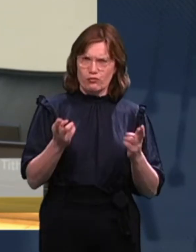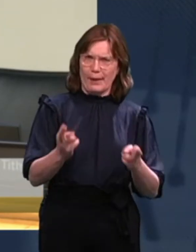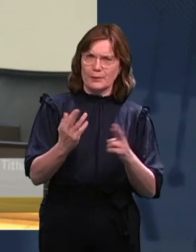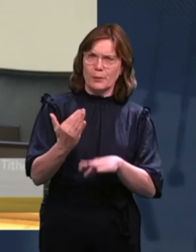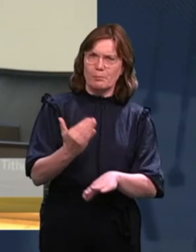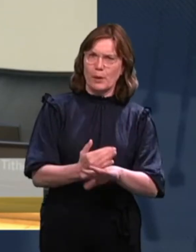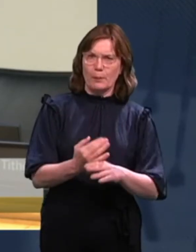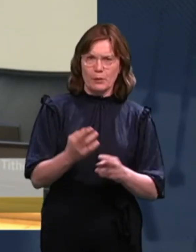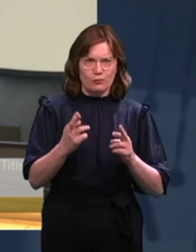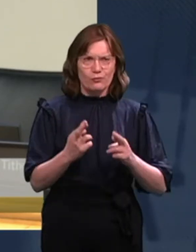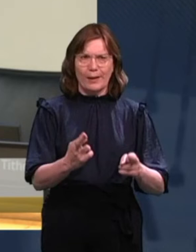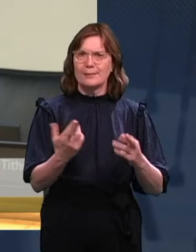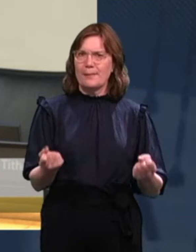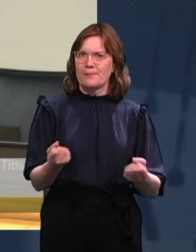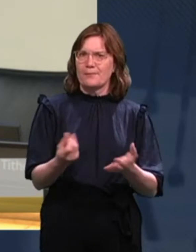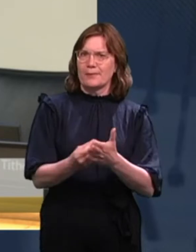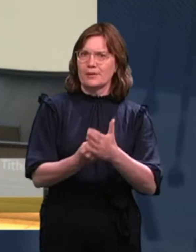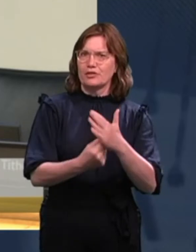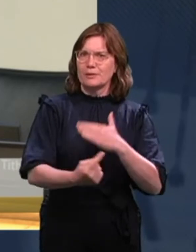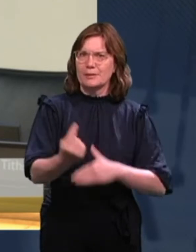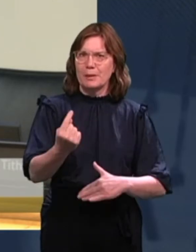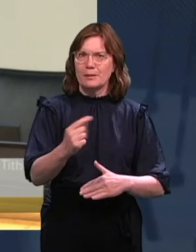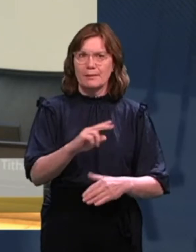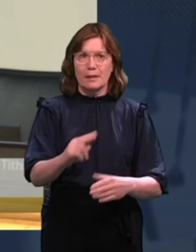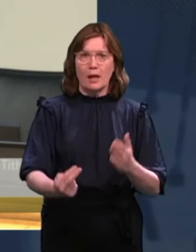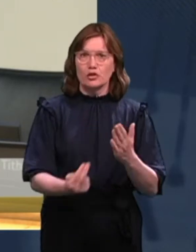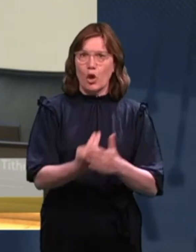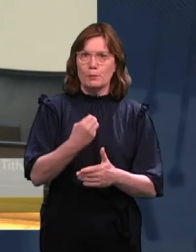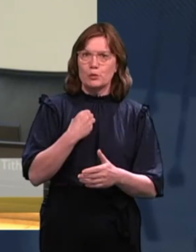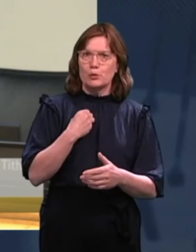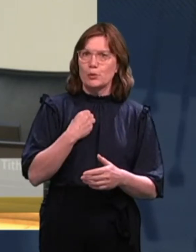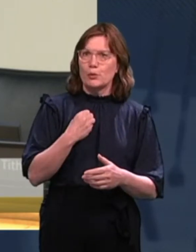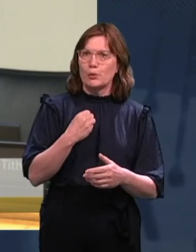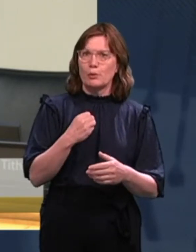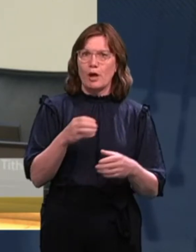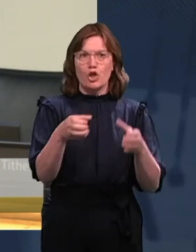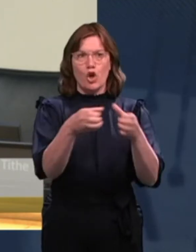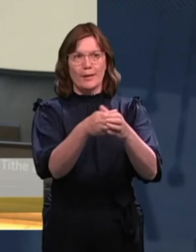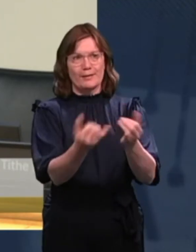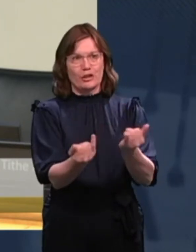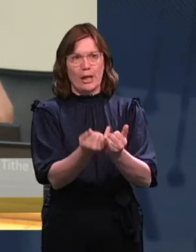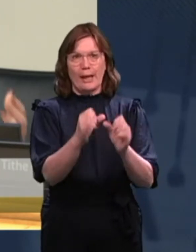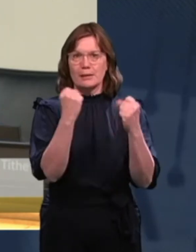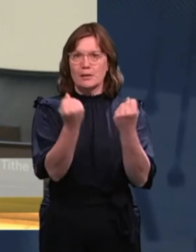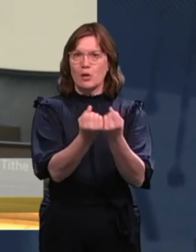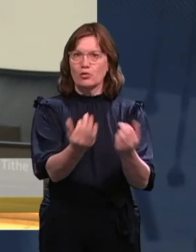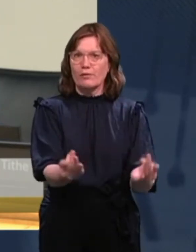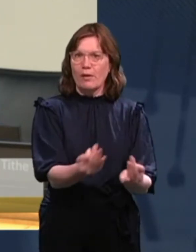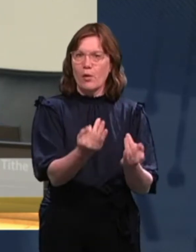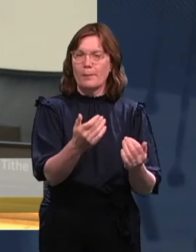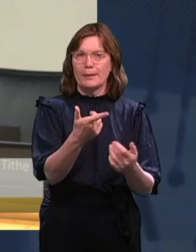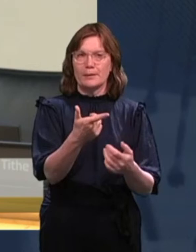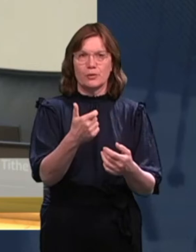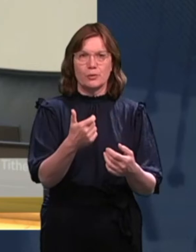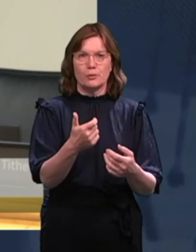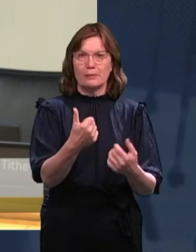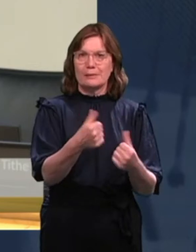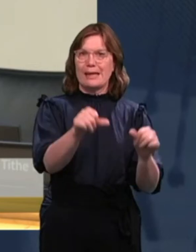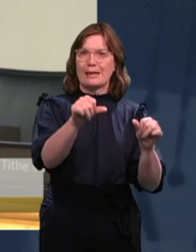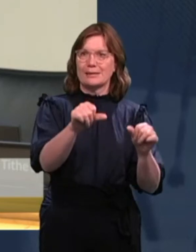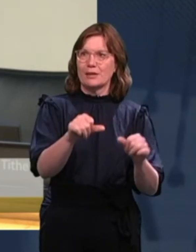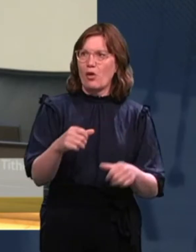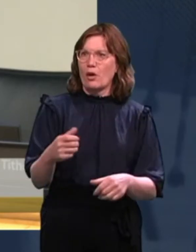financial independence. That isn't up to organisations like Social Farming or, for example, Down Syndrome Ireland or anybody else. That's up to